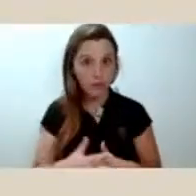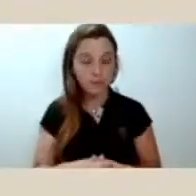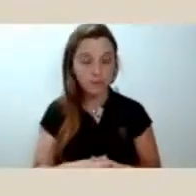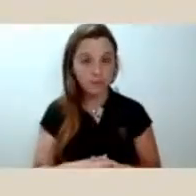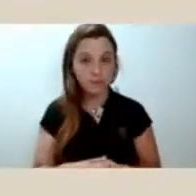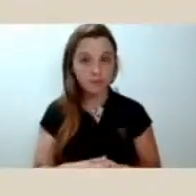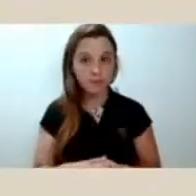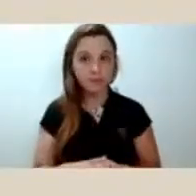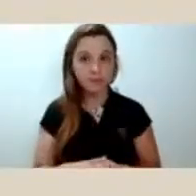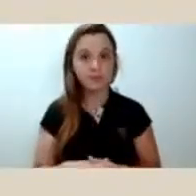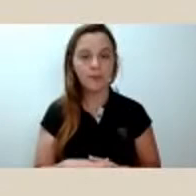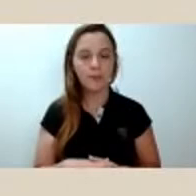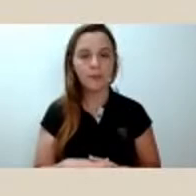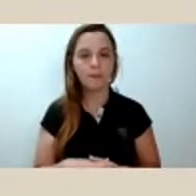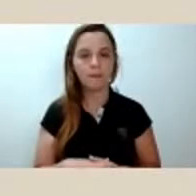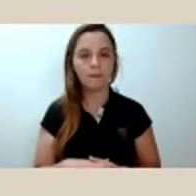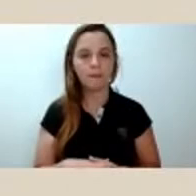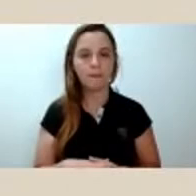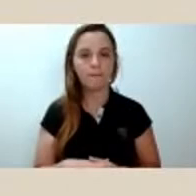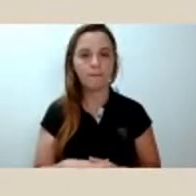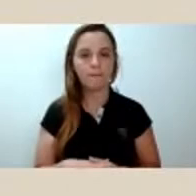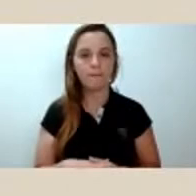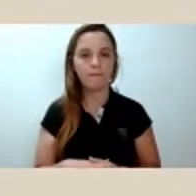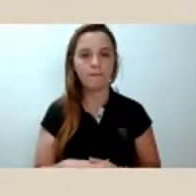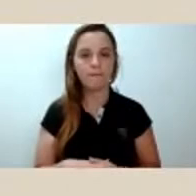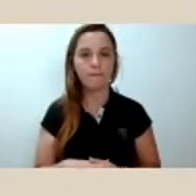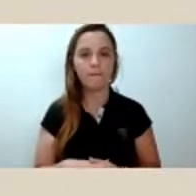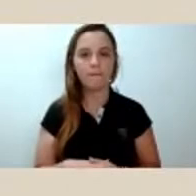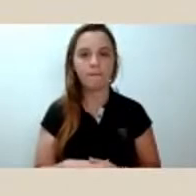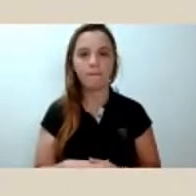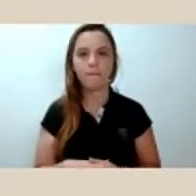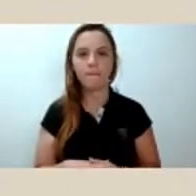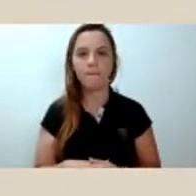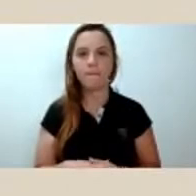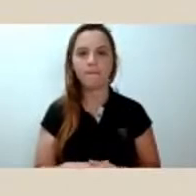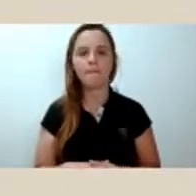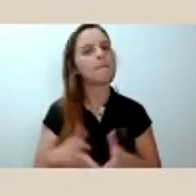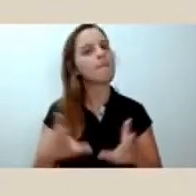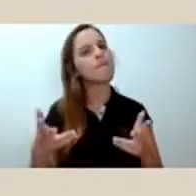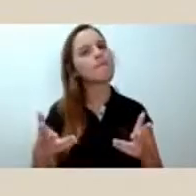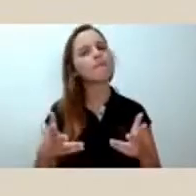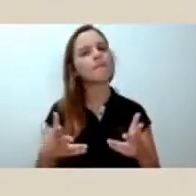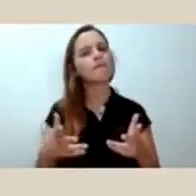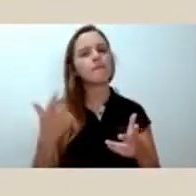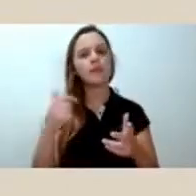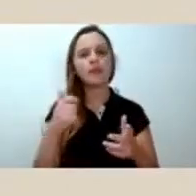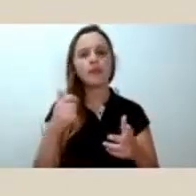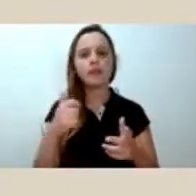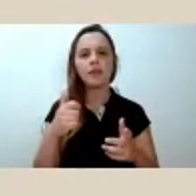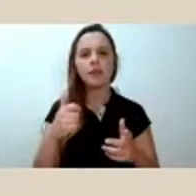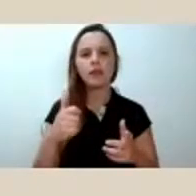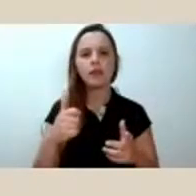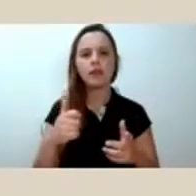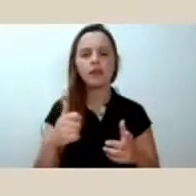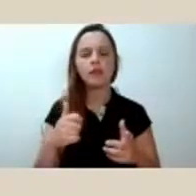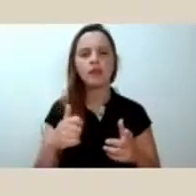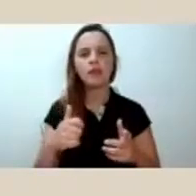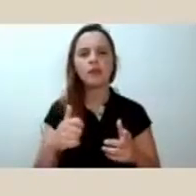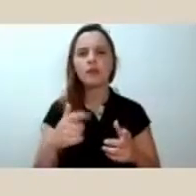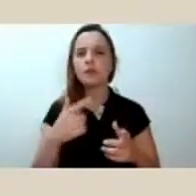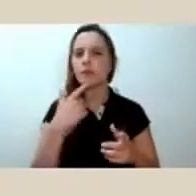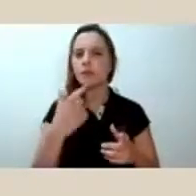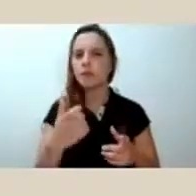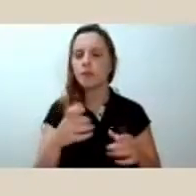any of you. But is there any research on people on the autistic spectrum? So if these are social